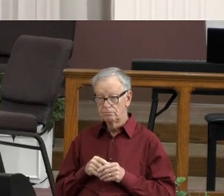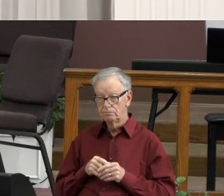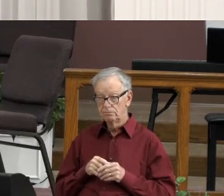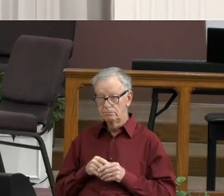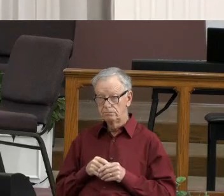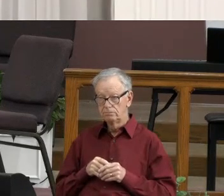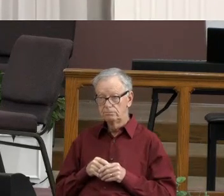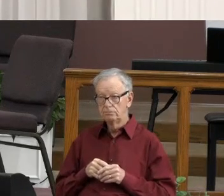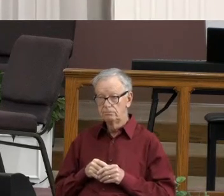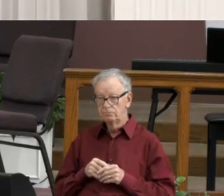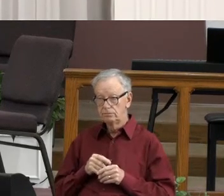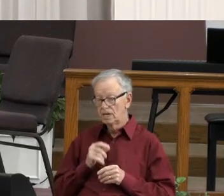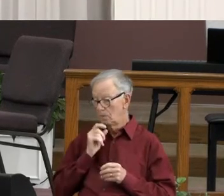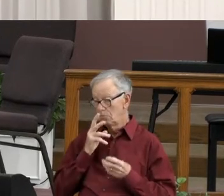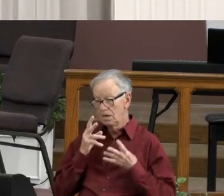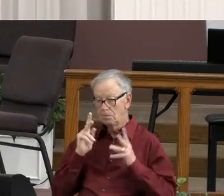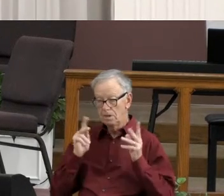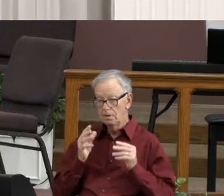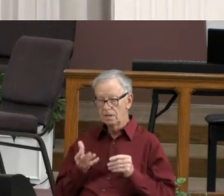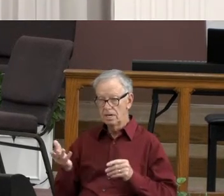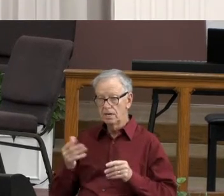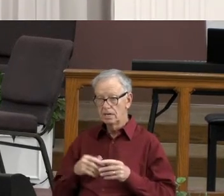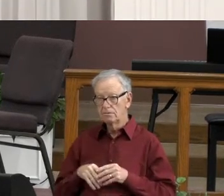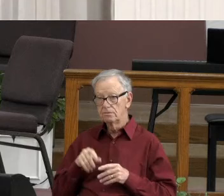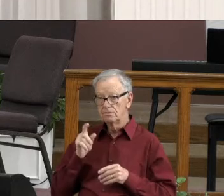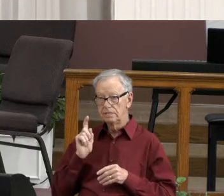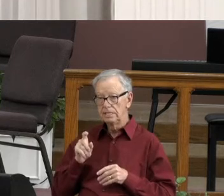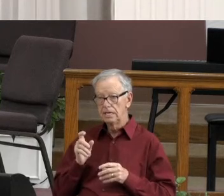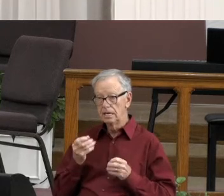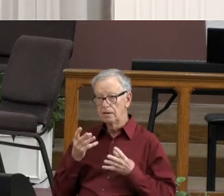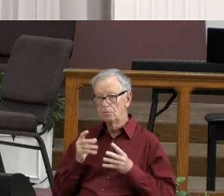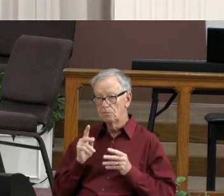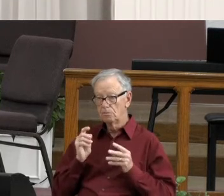there's probably plenty of people down there. They probably don't need a lot more.